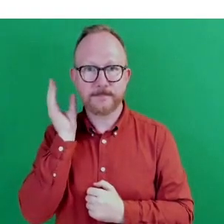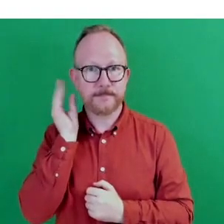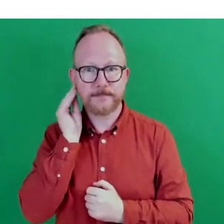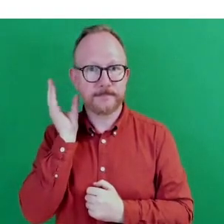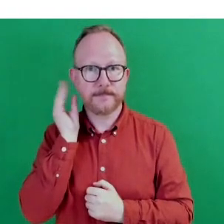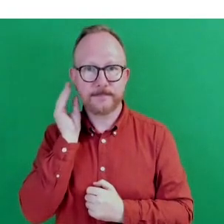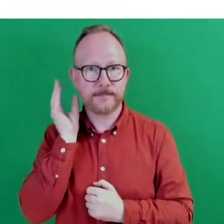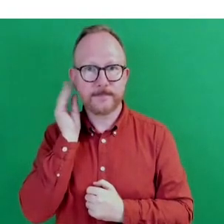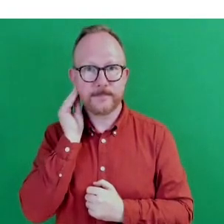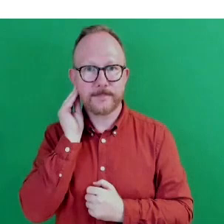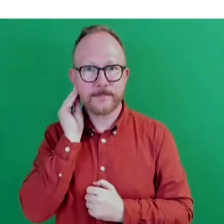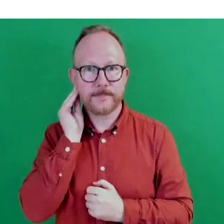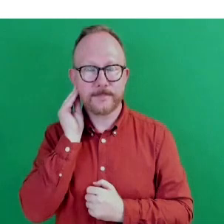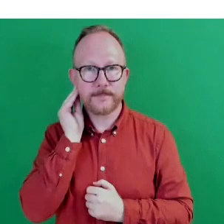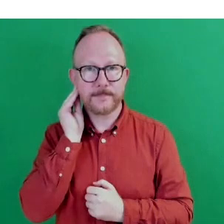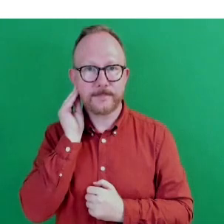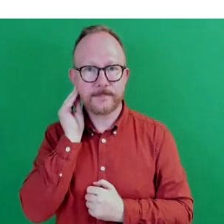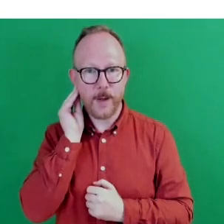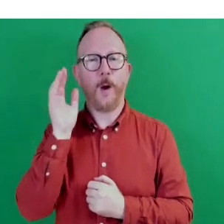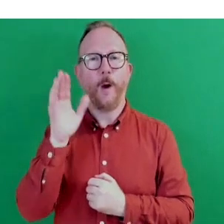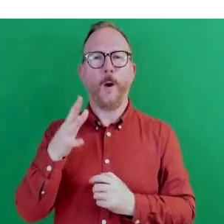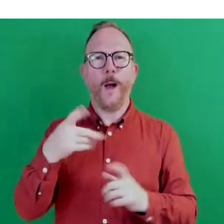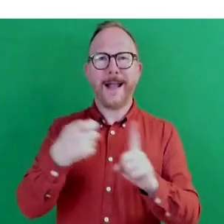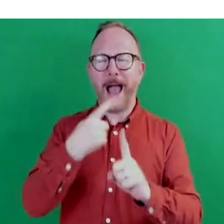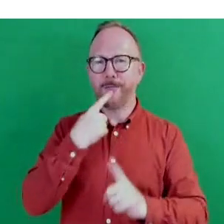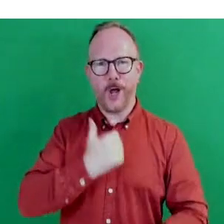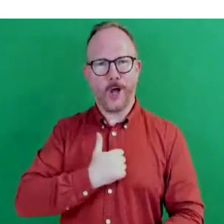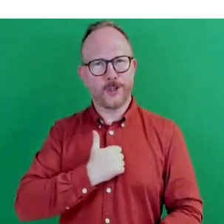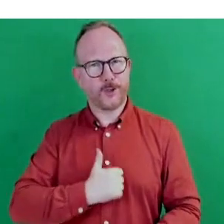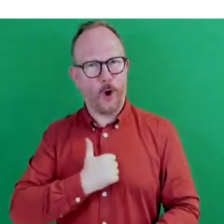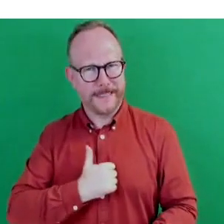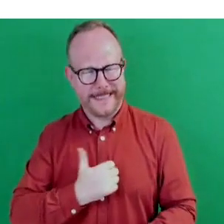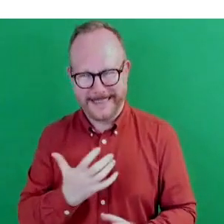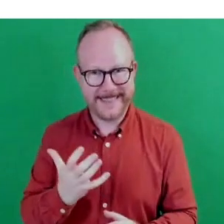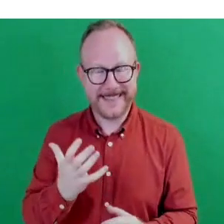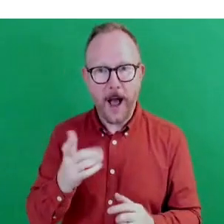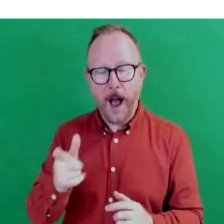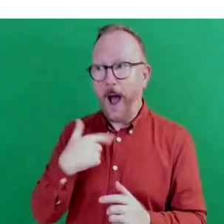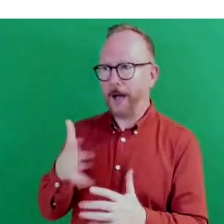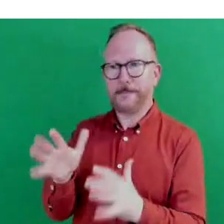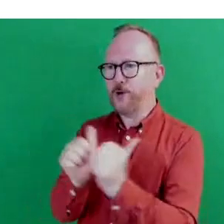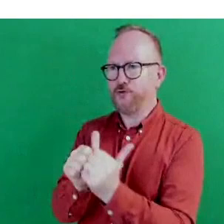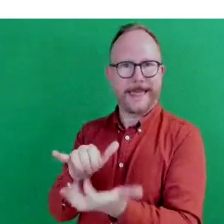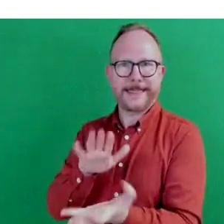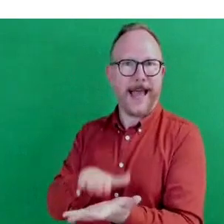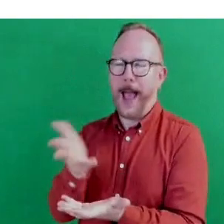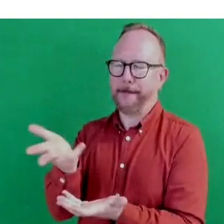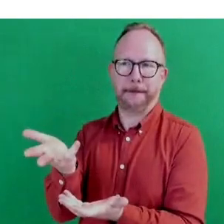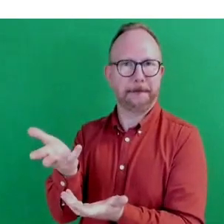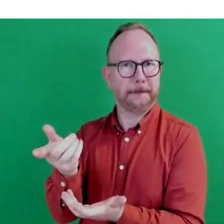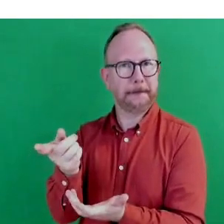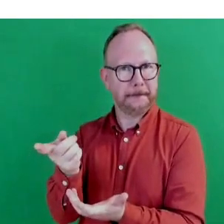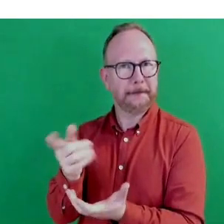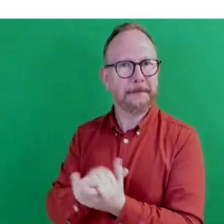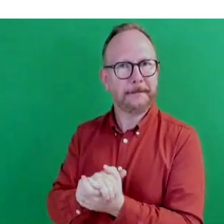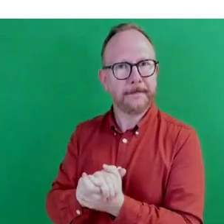I think we're not quite hearing the sound from... Sorry, I do apologise. I would agree with a lot of what Sam has said there. I think